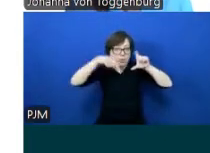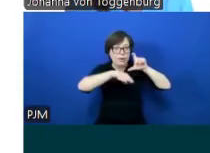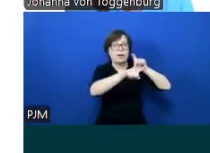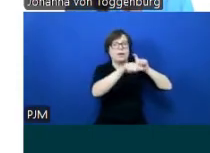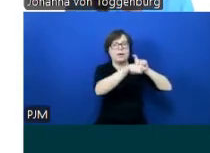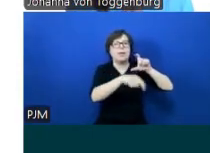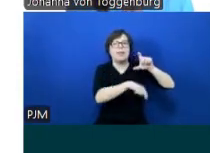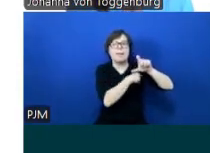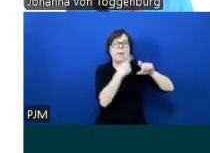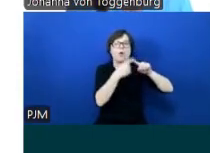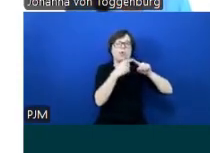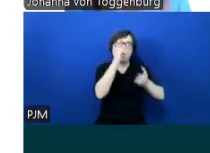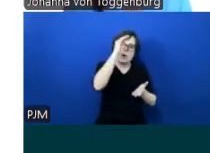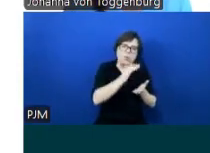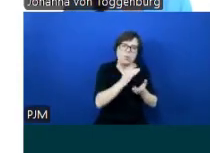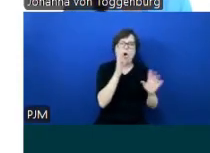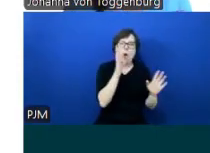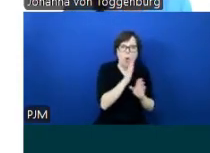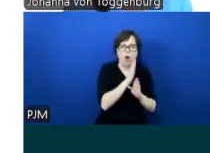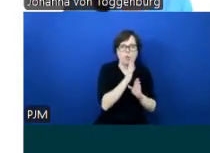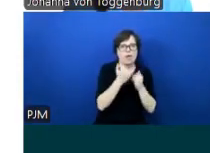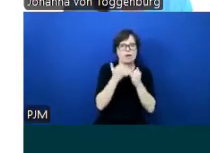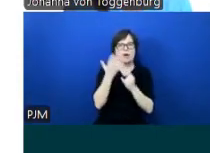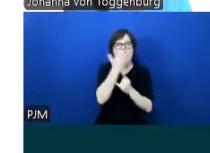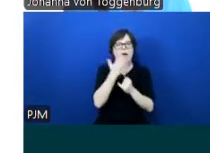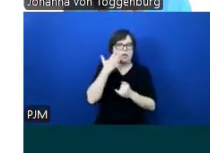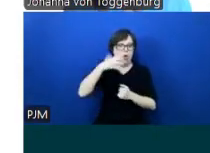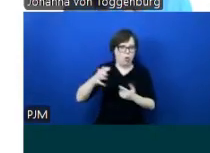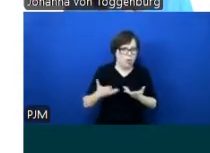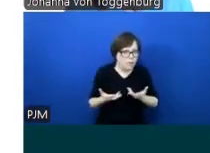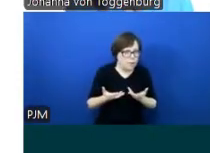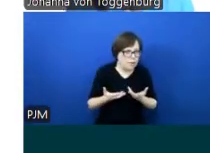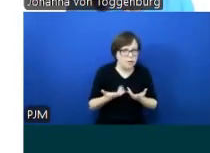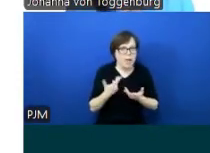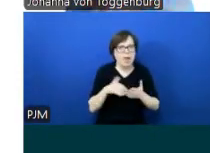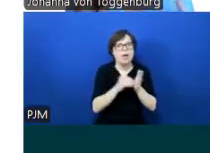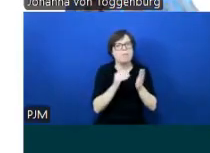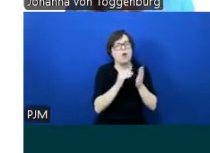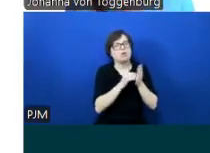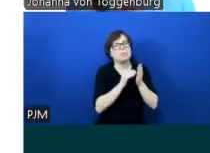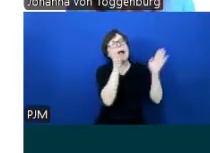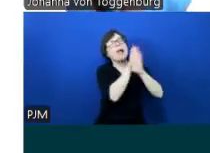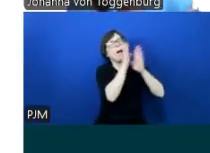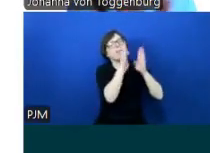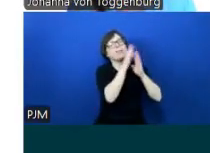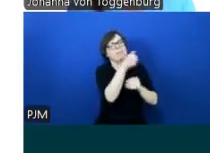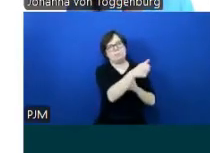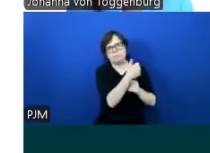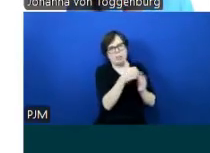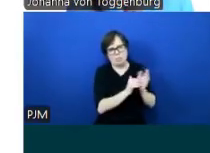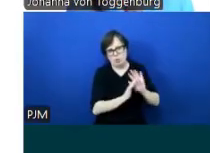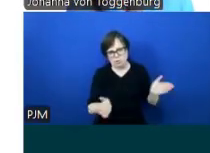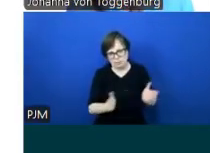cooler without having to put an AC system. But of course there are issues